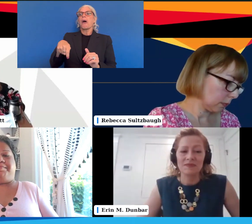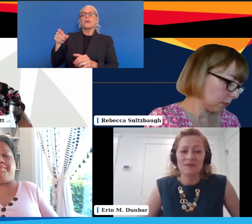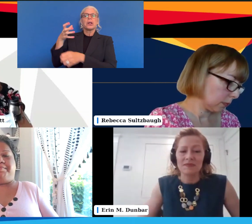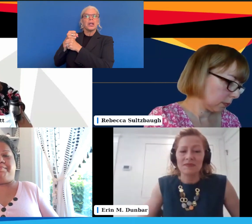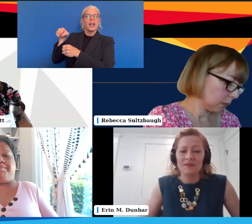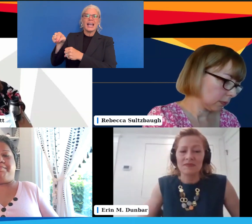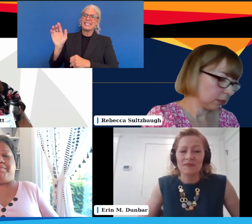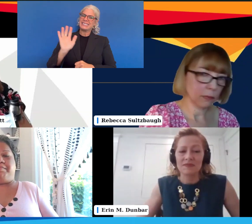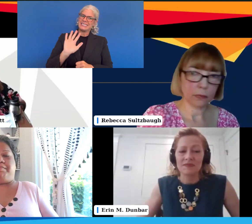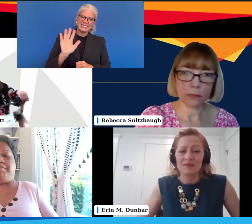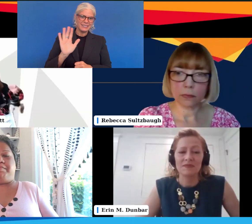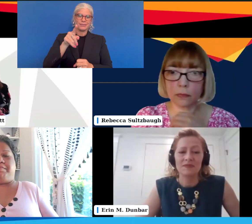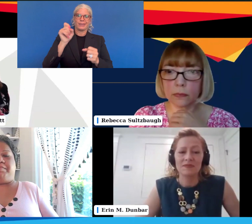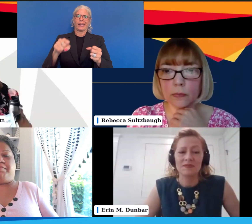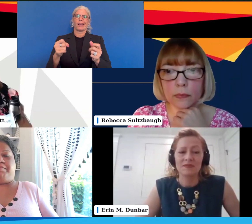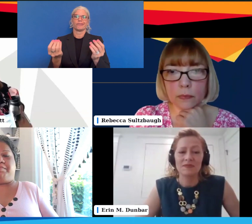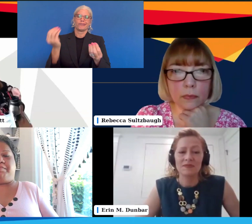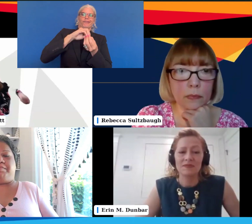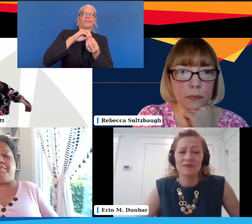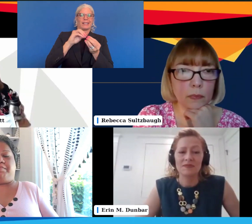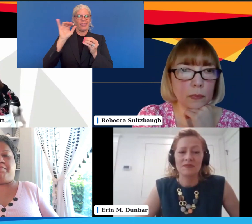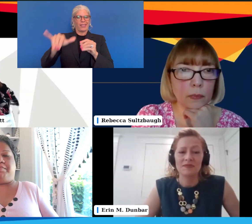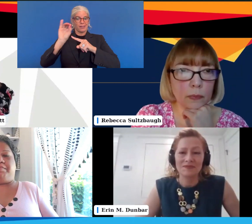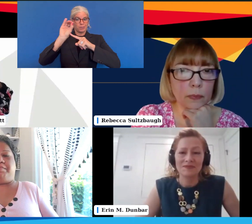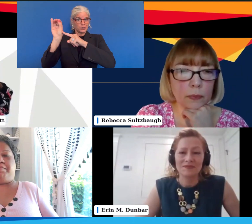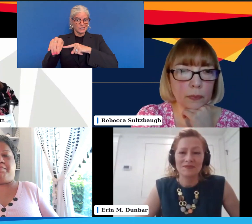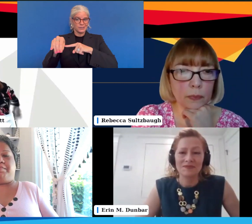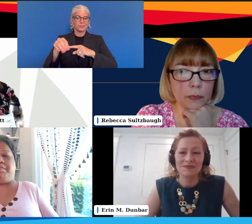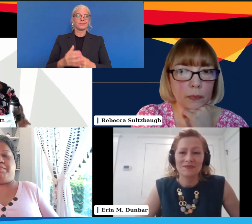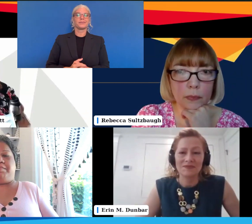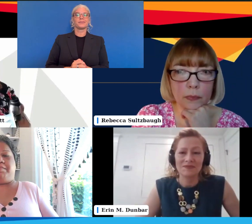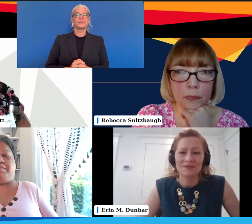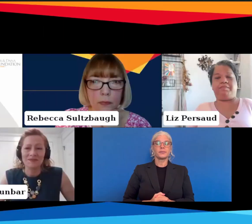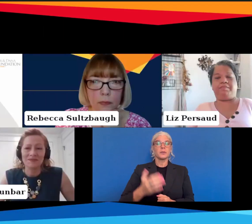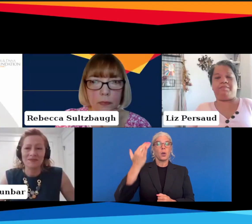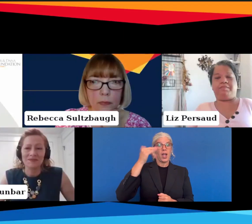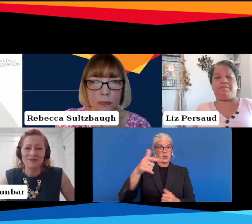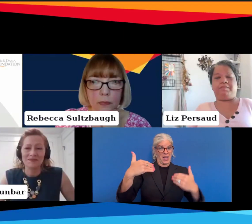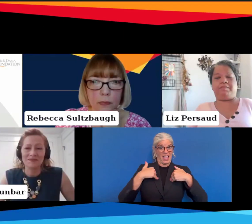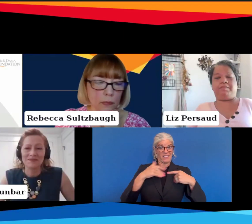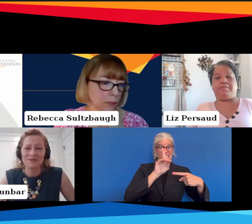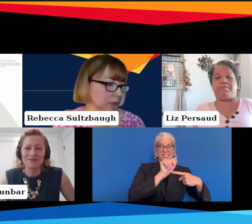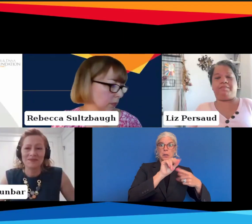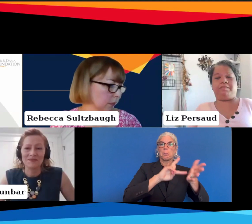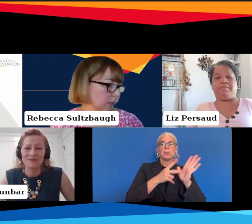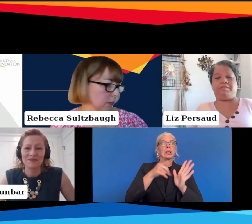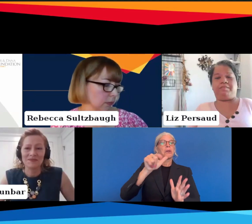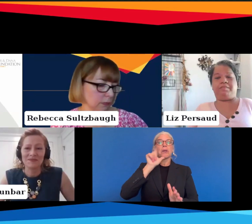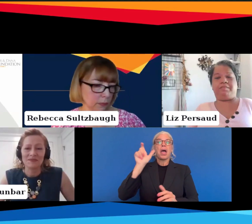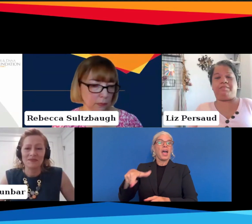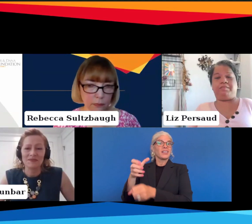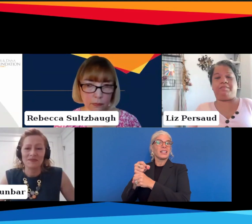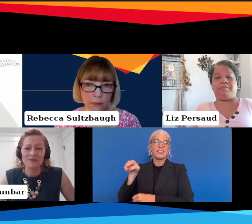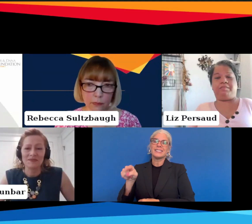you out of that quotient. And there may be instances of treatments we get that we